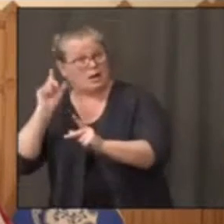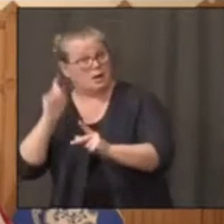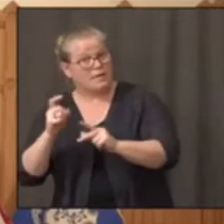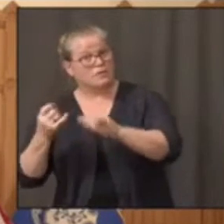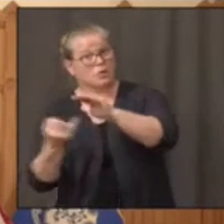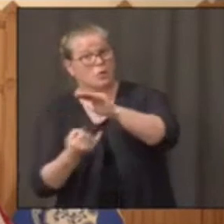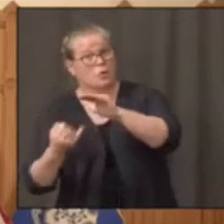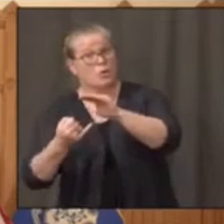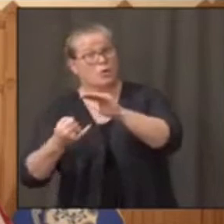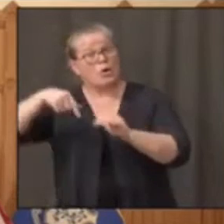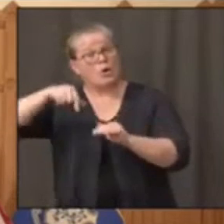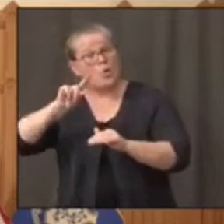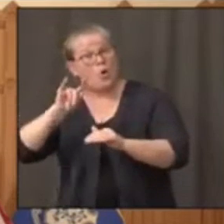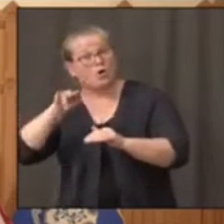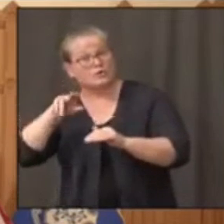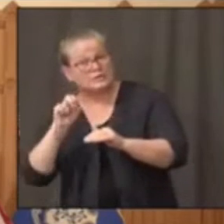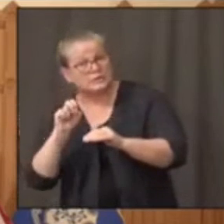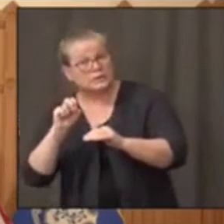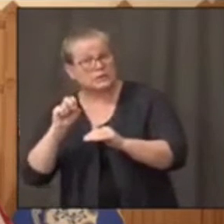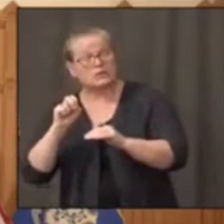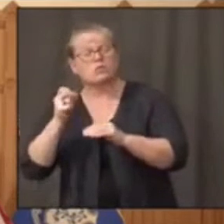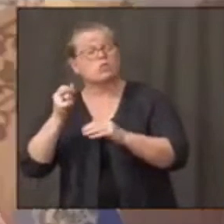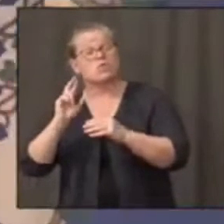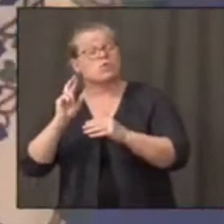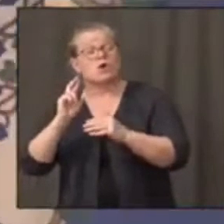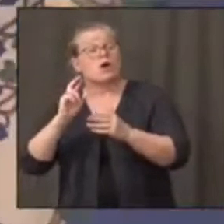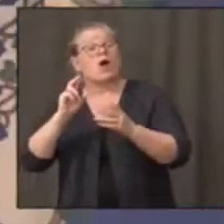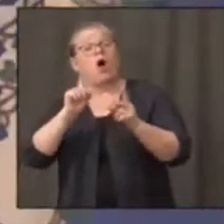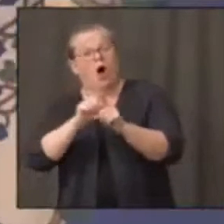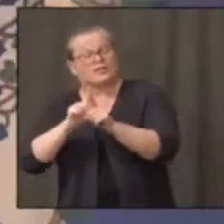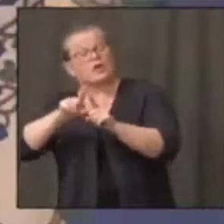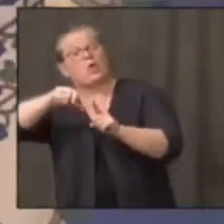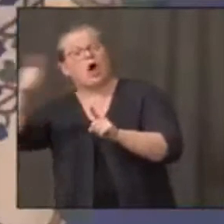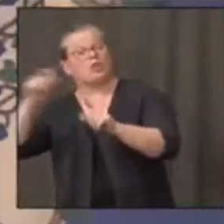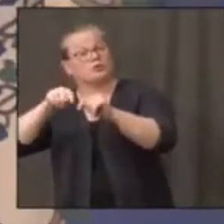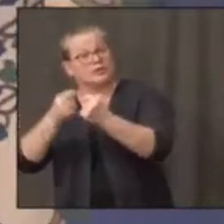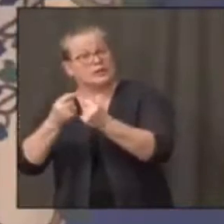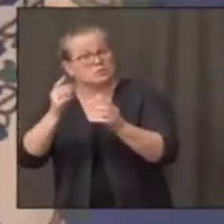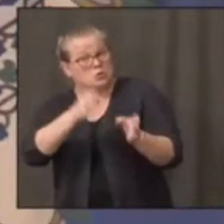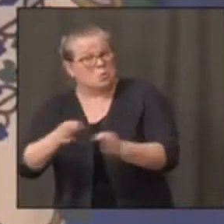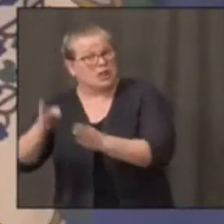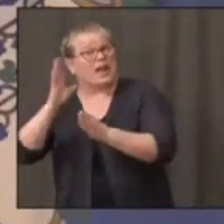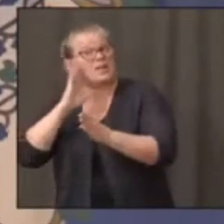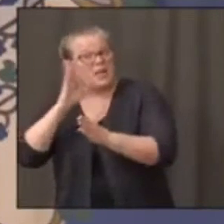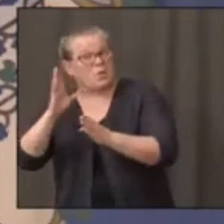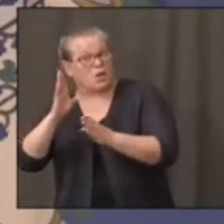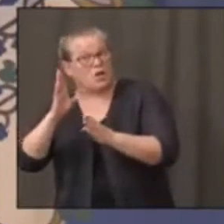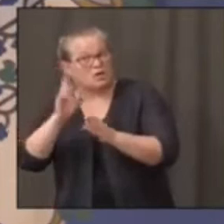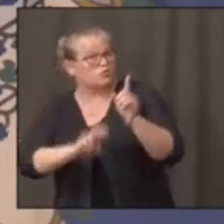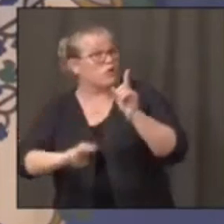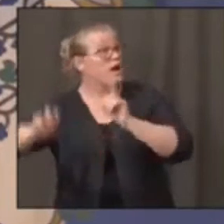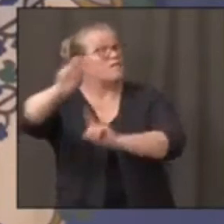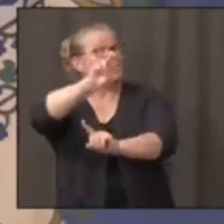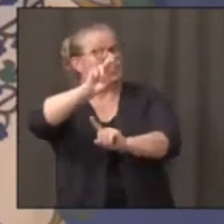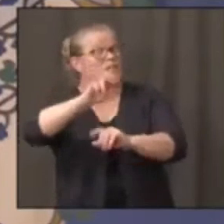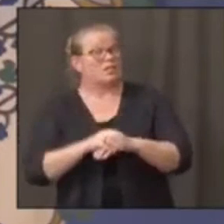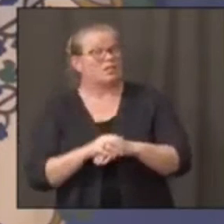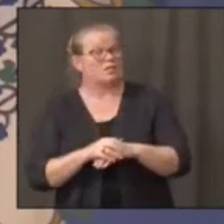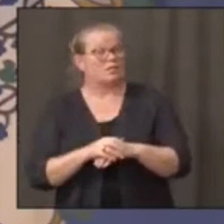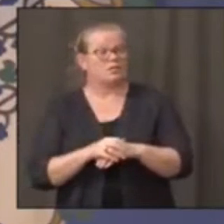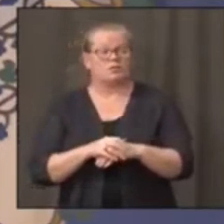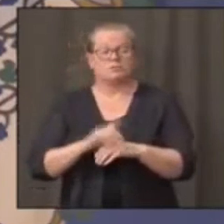football, baseball, or other sports, college level? Well, my feeling is if you go to a highly infected state that still is part of our